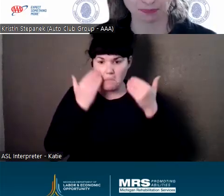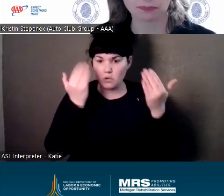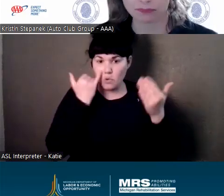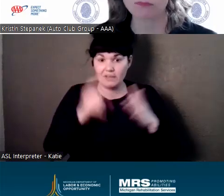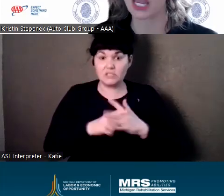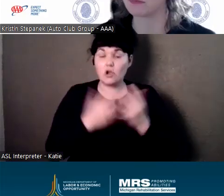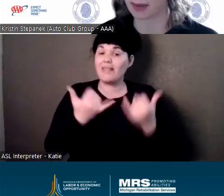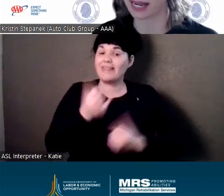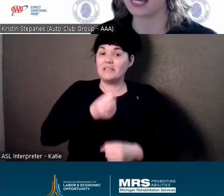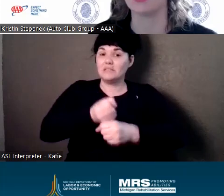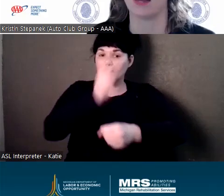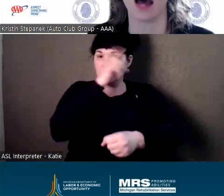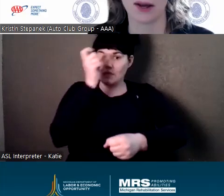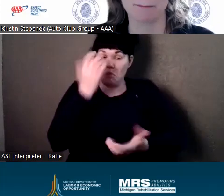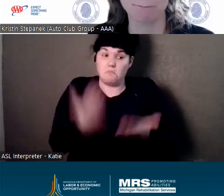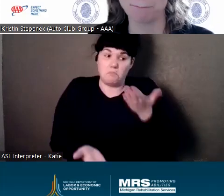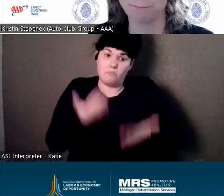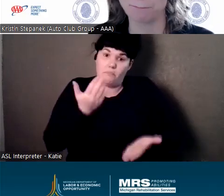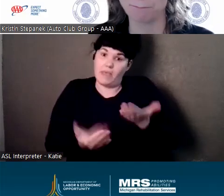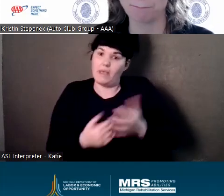summer. It may.